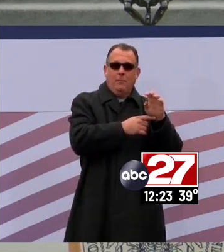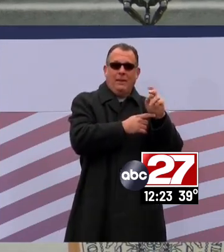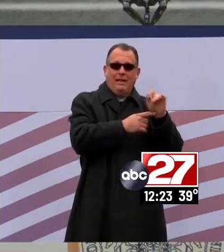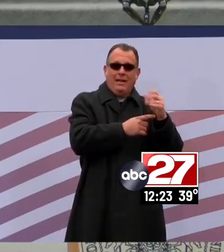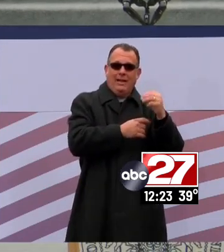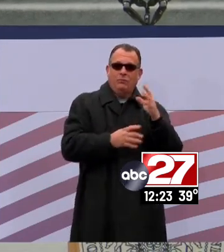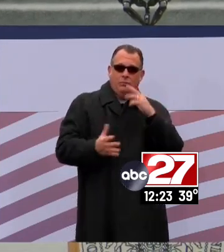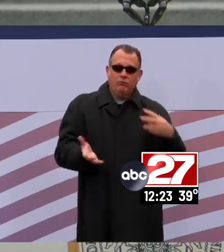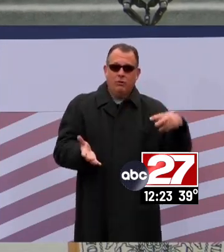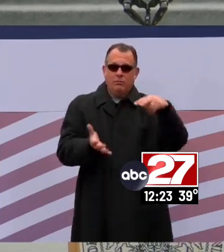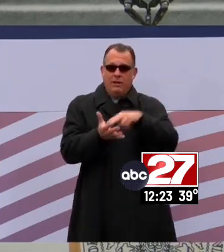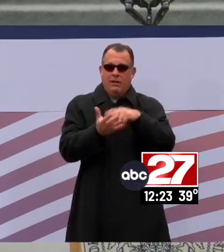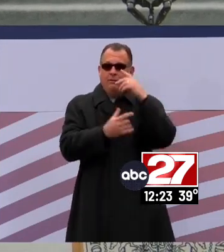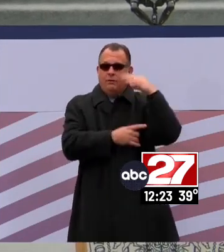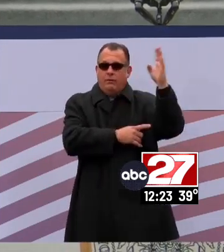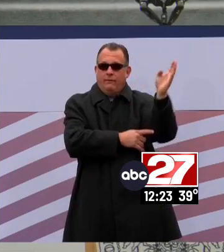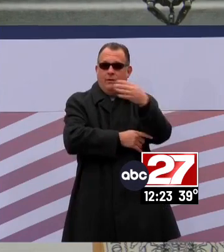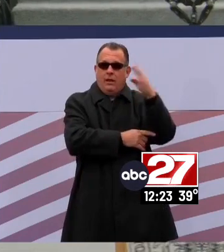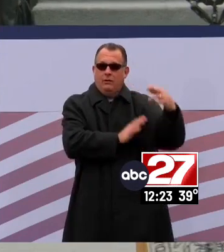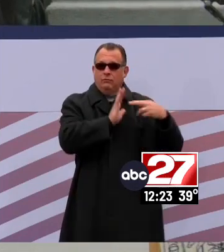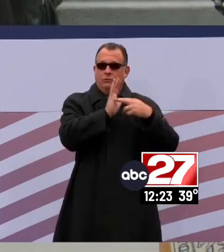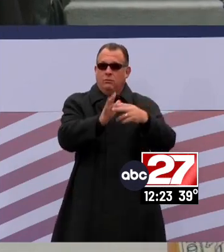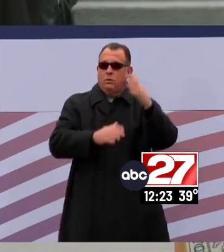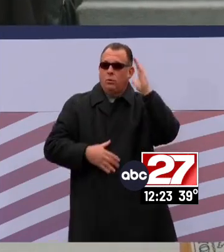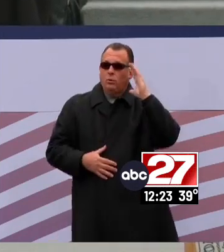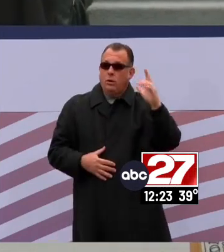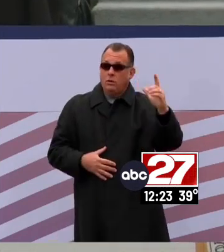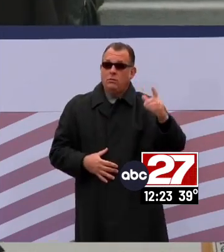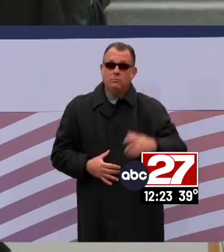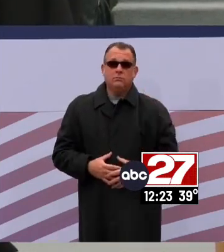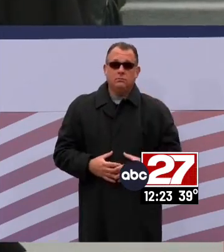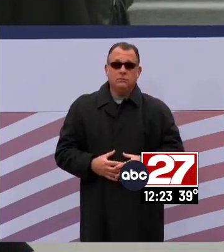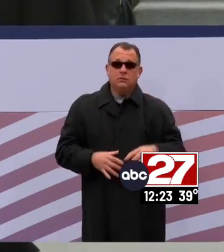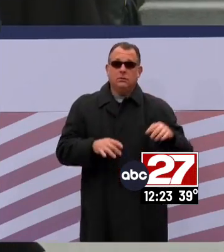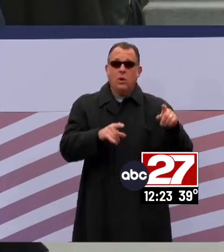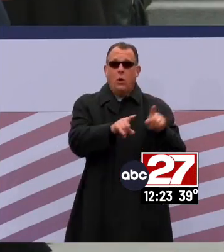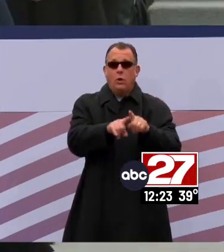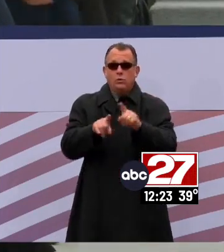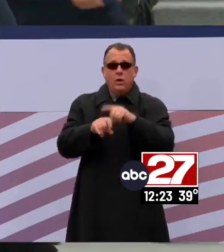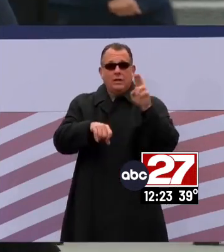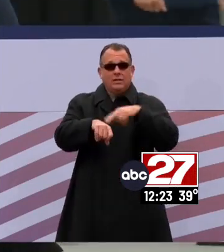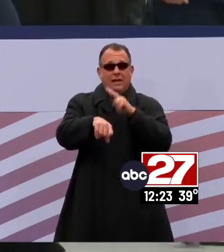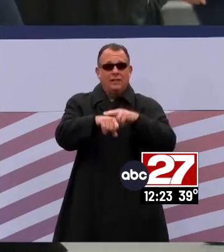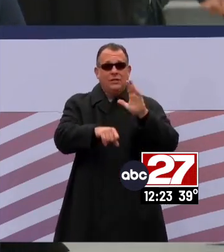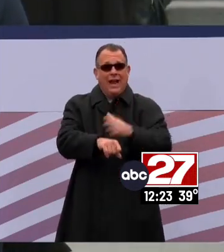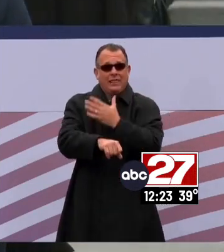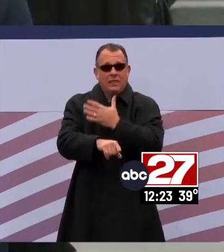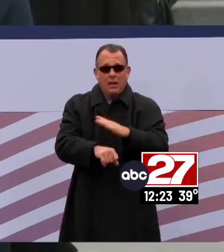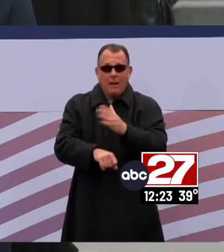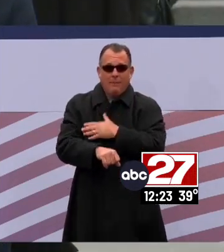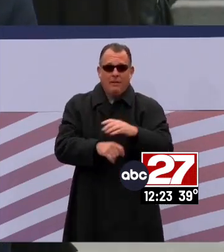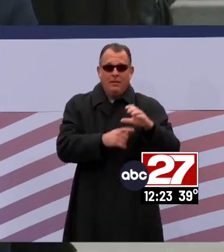by the Pennsylvania State Police Ceremonial Unit and the national anthem sung by Carol